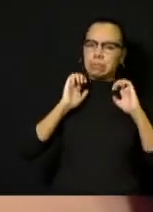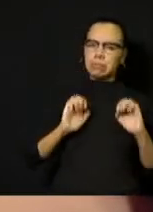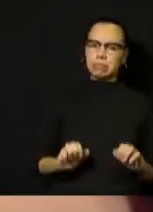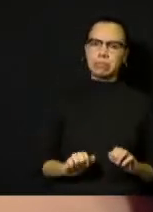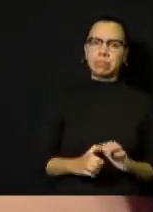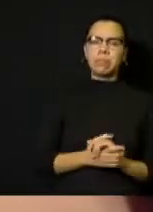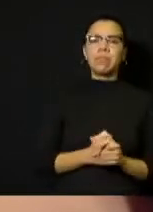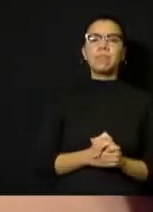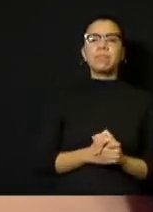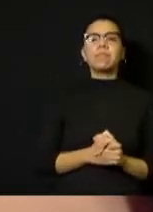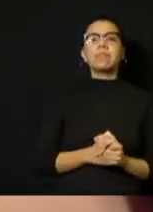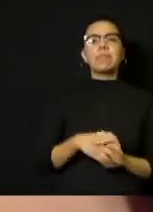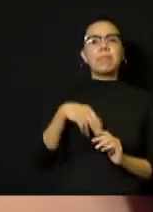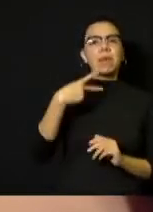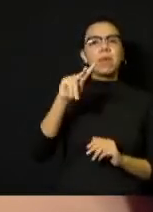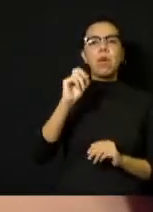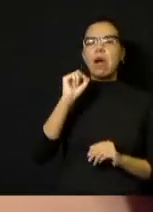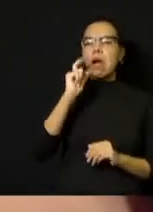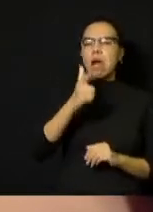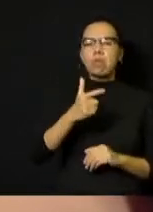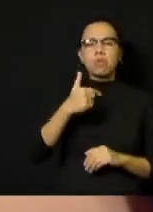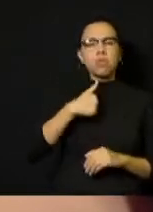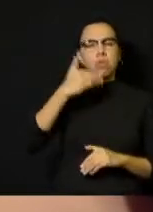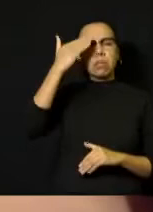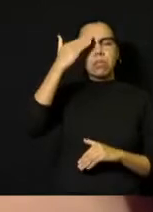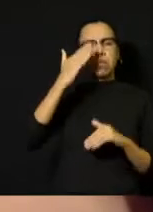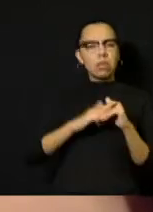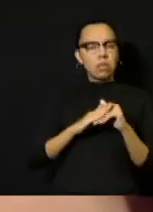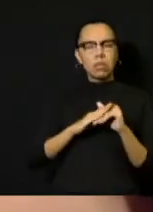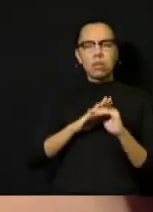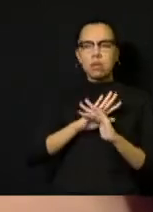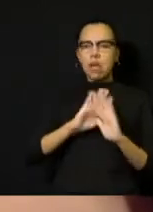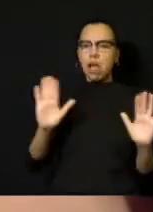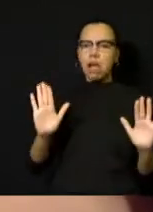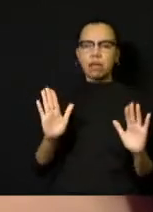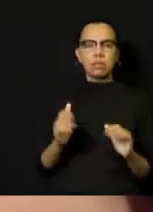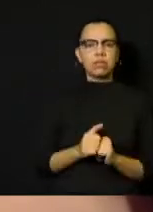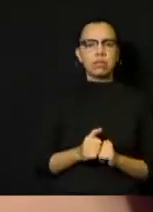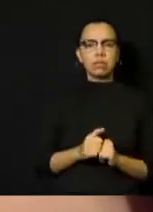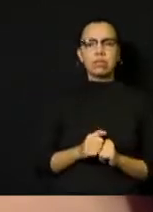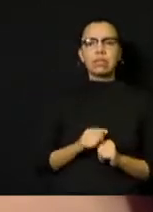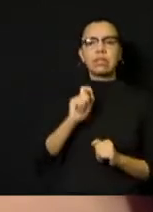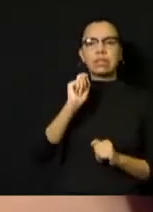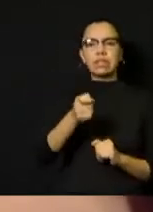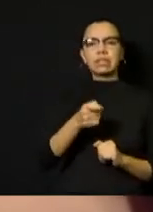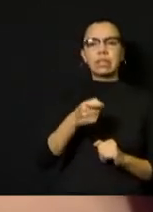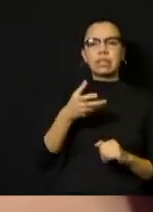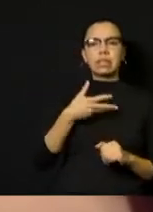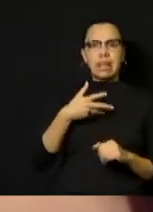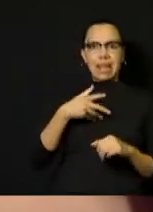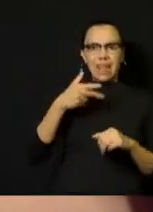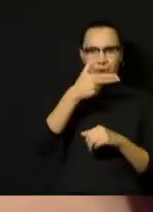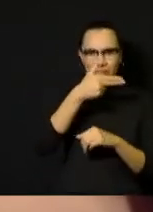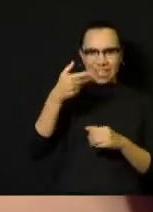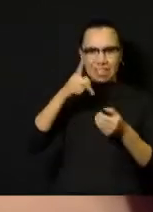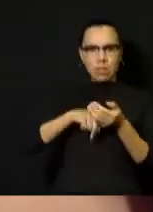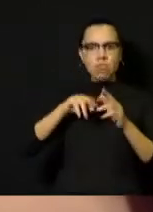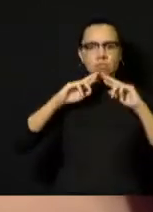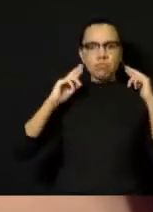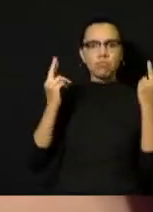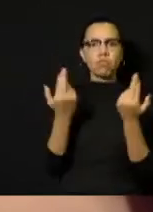in a very nice hotel. But something that was very impressive, we have a meeting with him in that